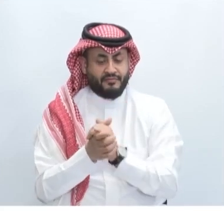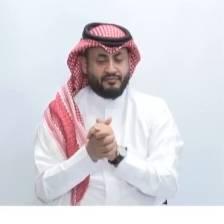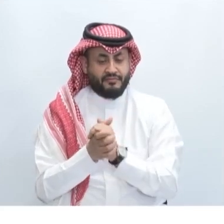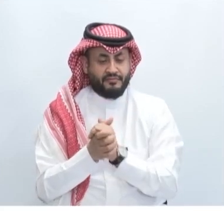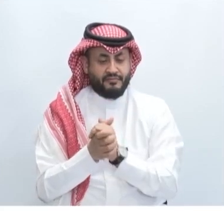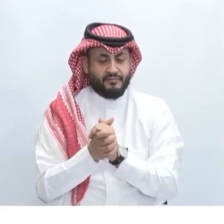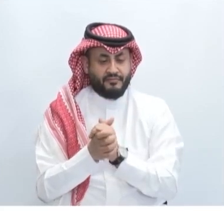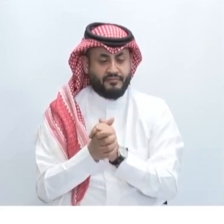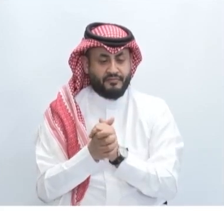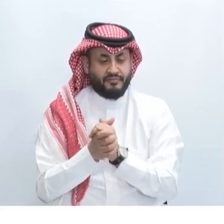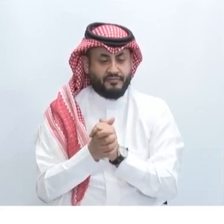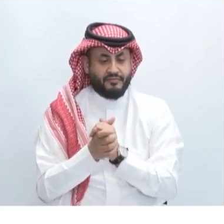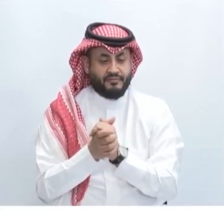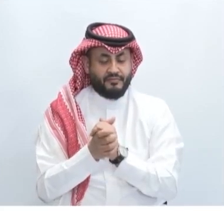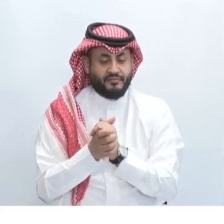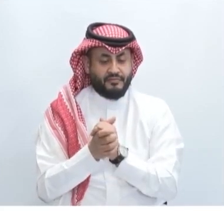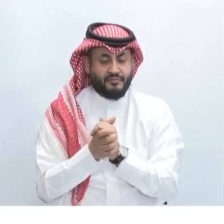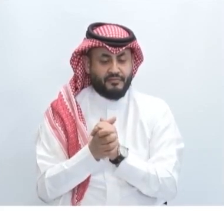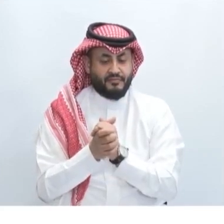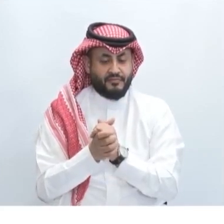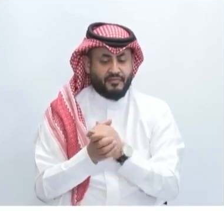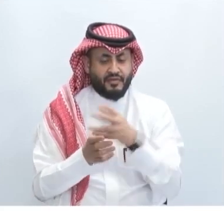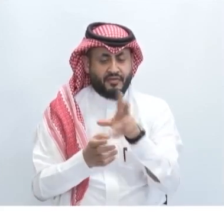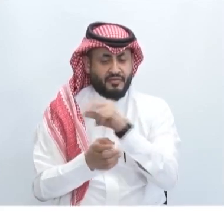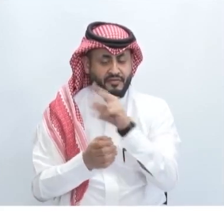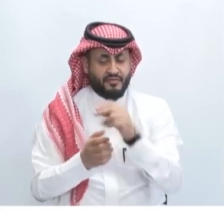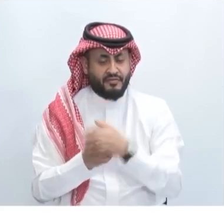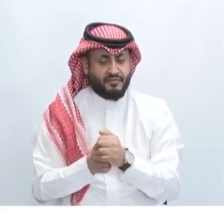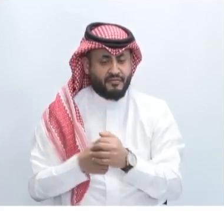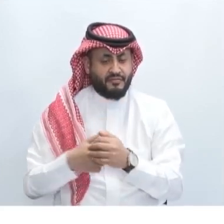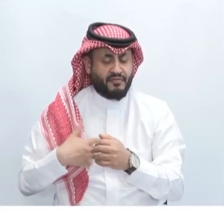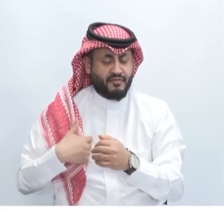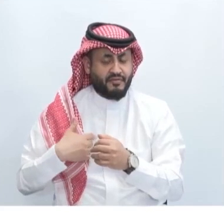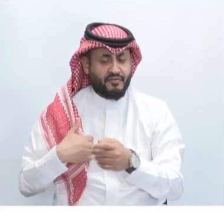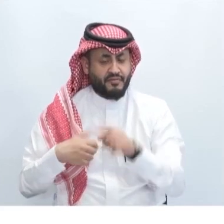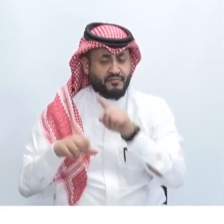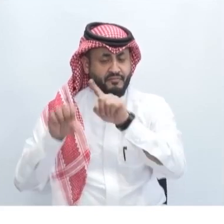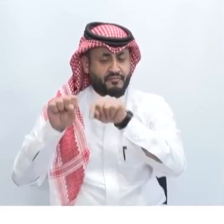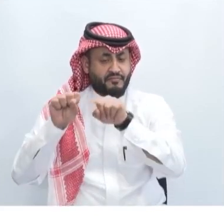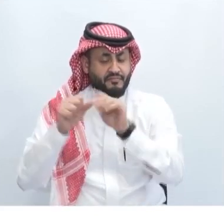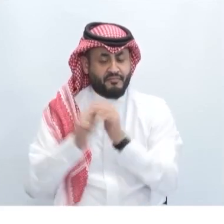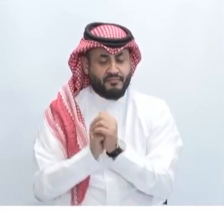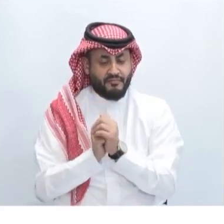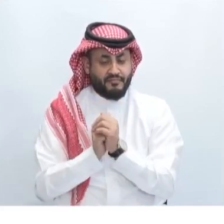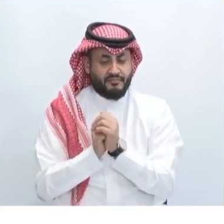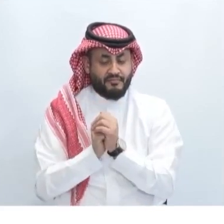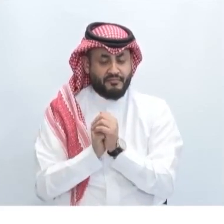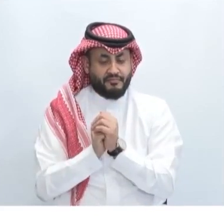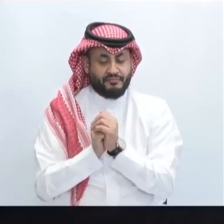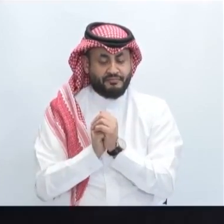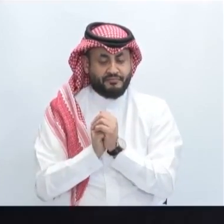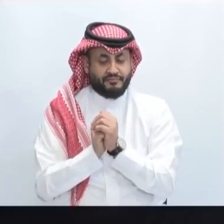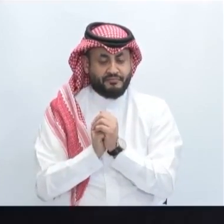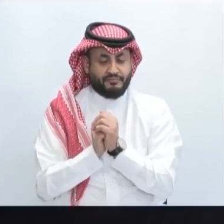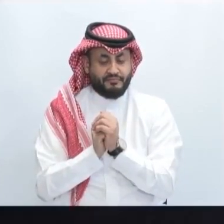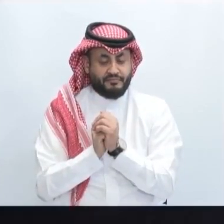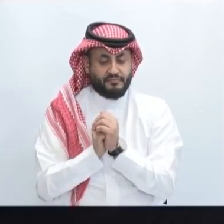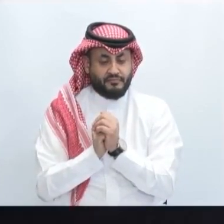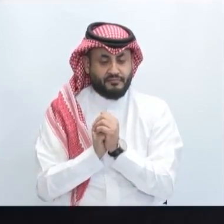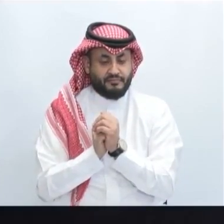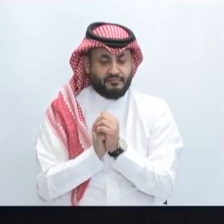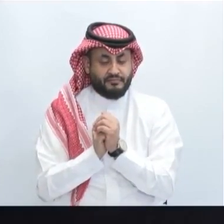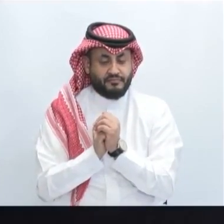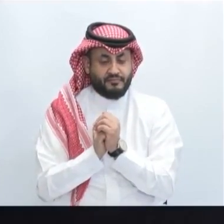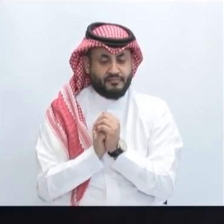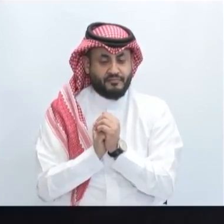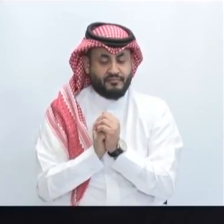of Faisal's clothing, we can say it's Faisal's. You see, it's very important that we